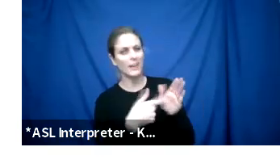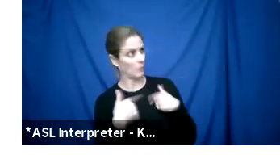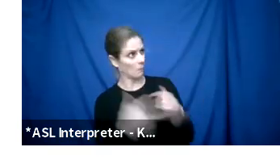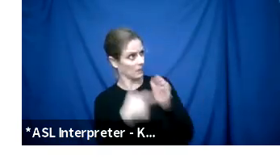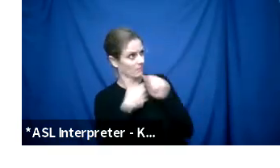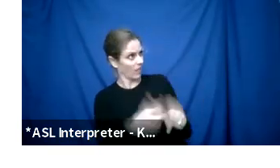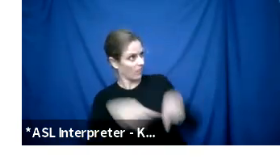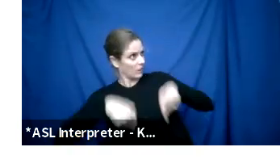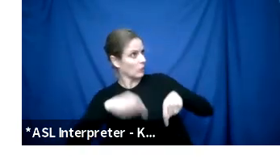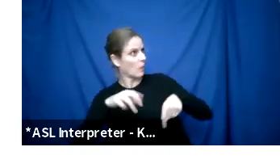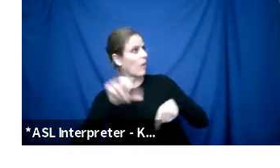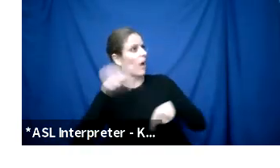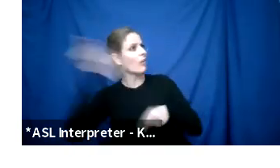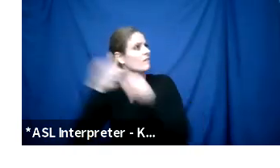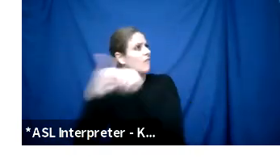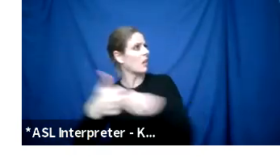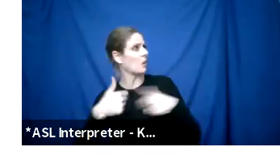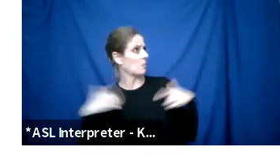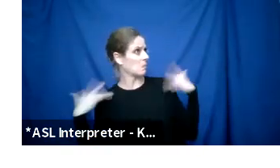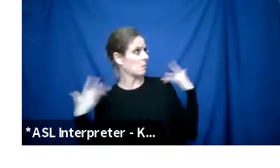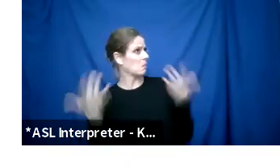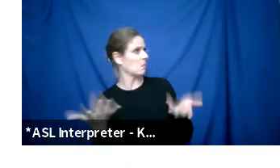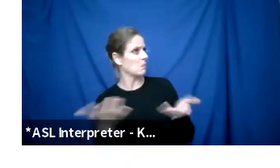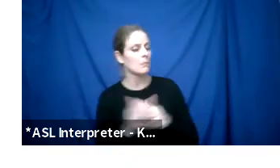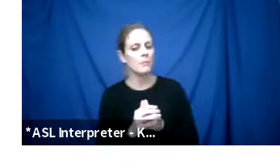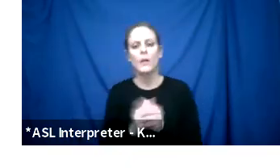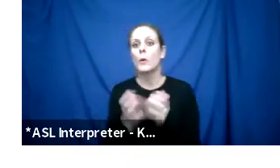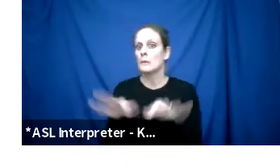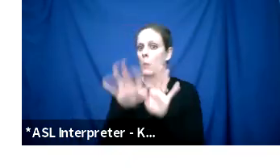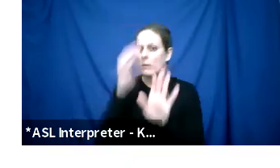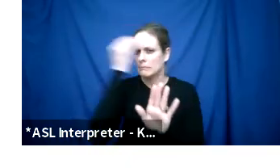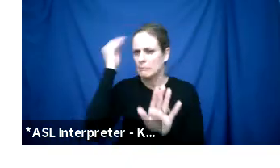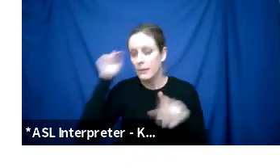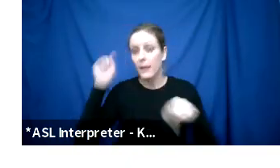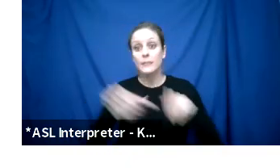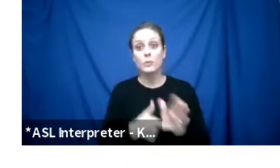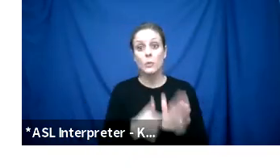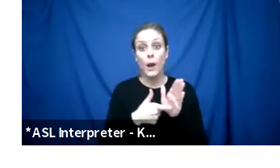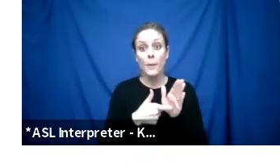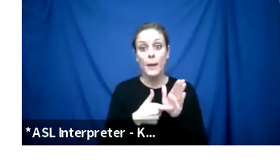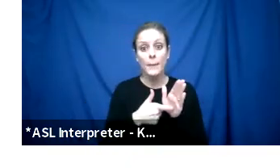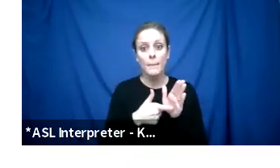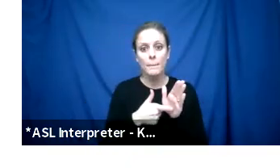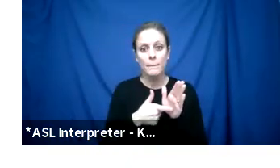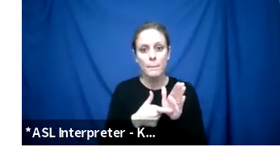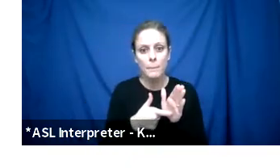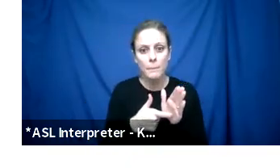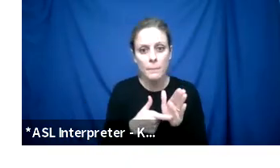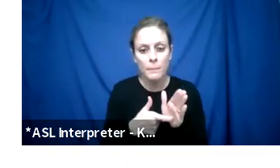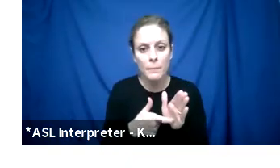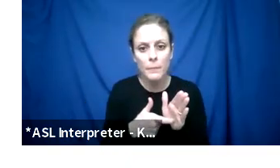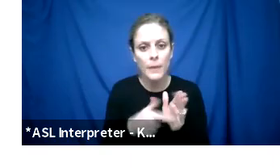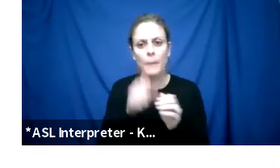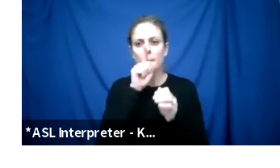facility. Now, it's important to keep in mind that this requirement is not concurrent with the International Building